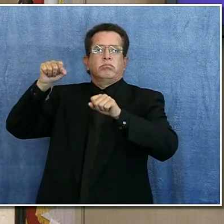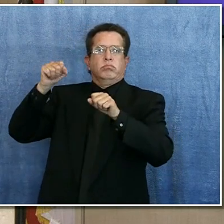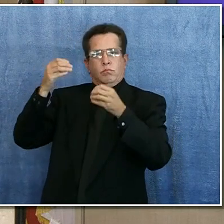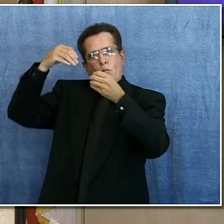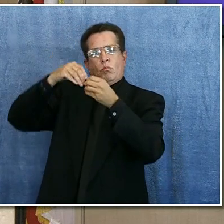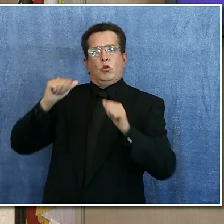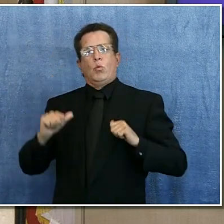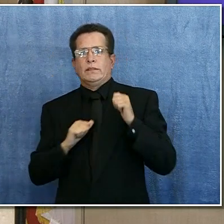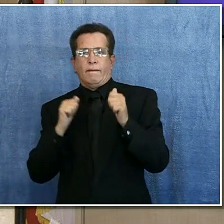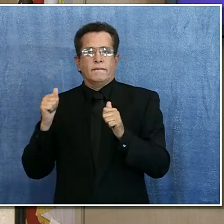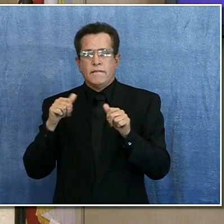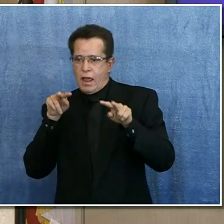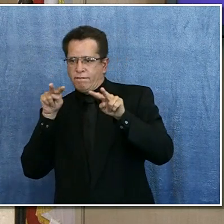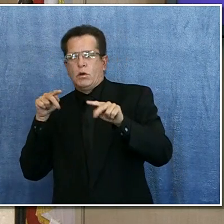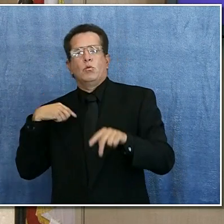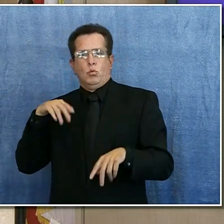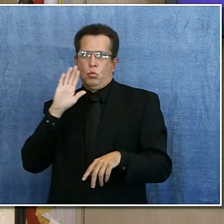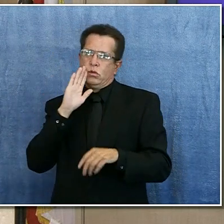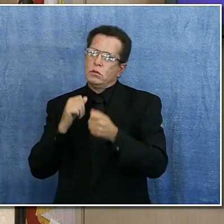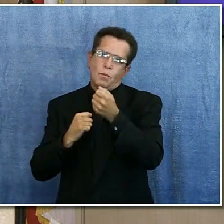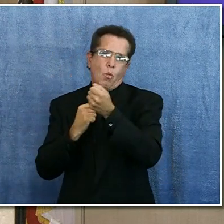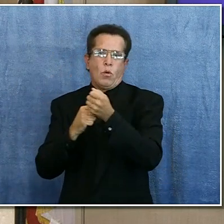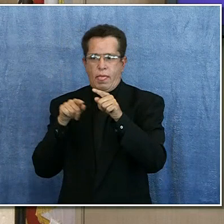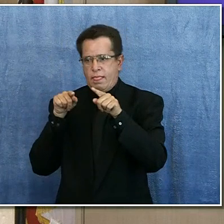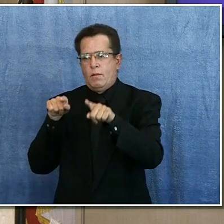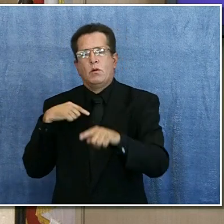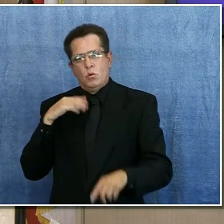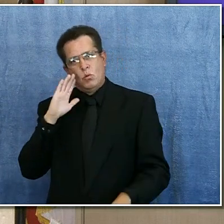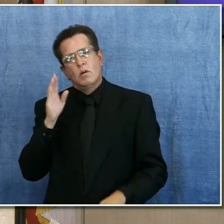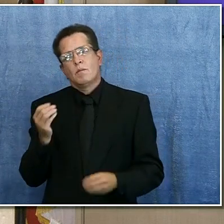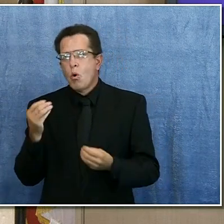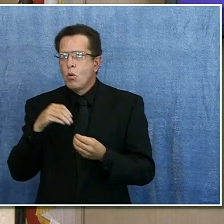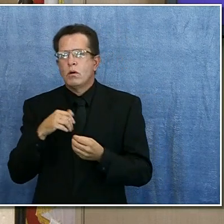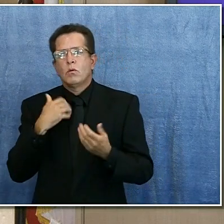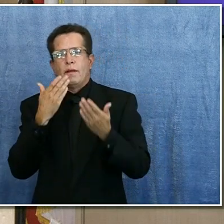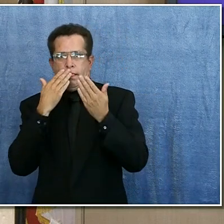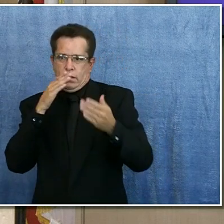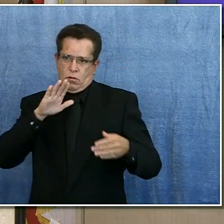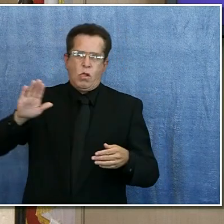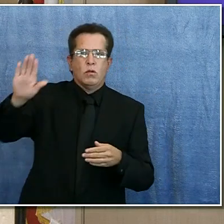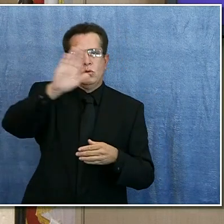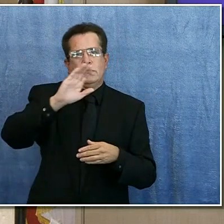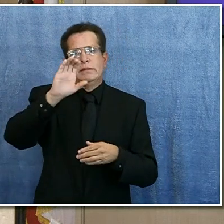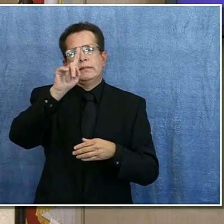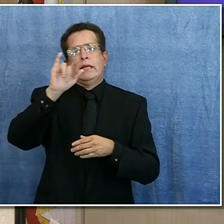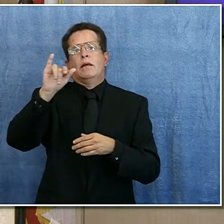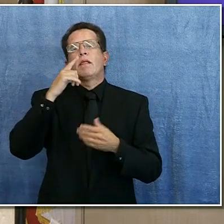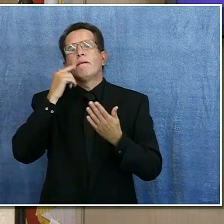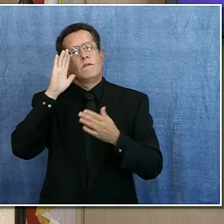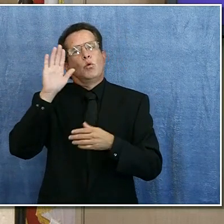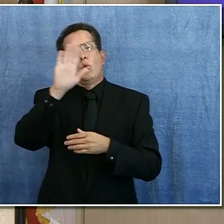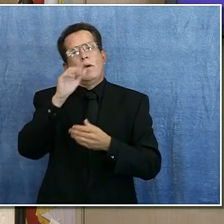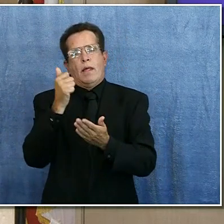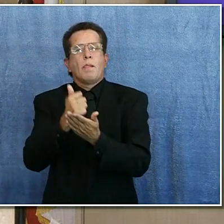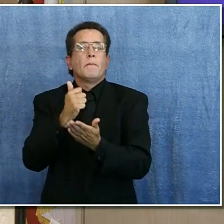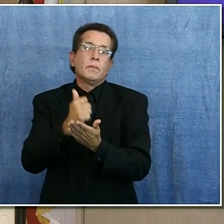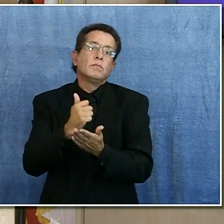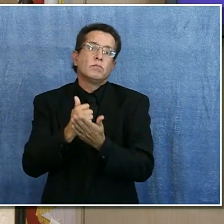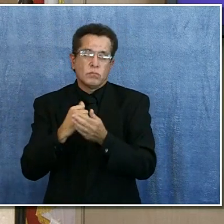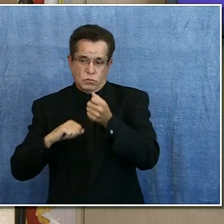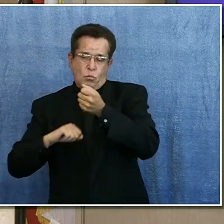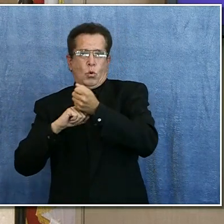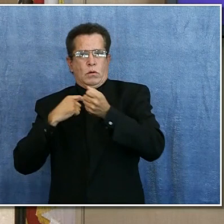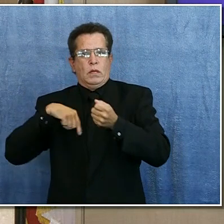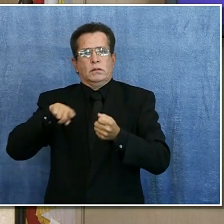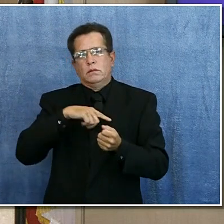efforts, and we will support them. We want to thank all of the cities for their cooperation. In addition, we've